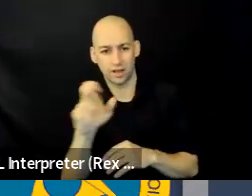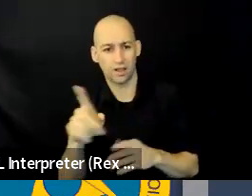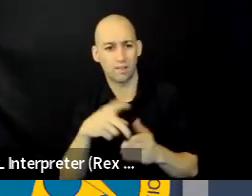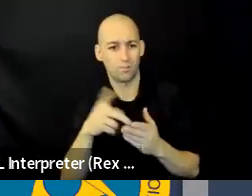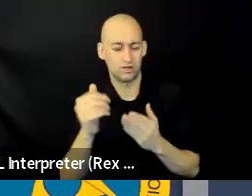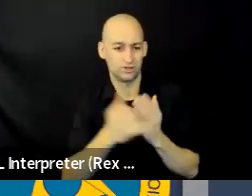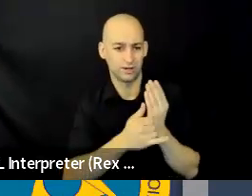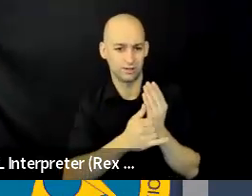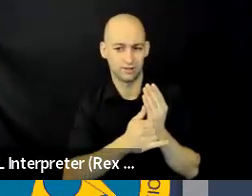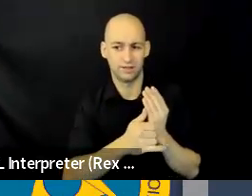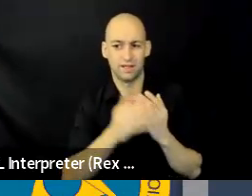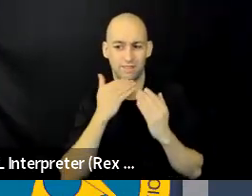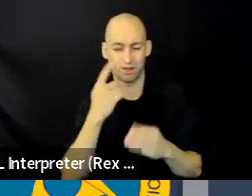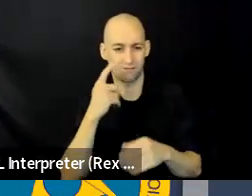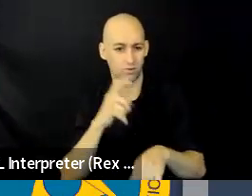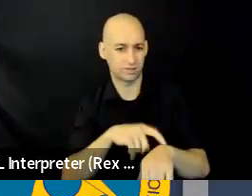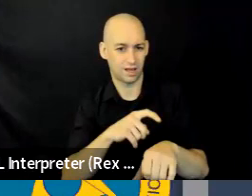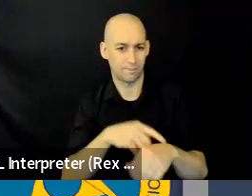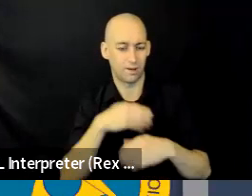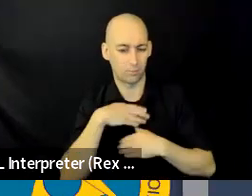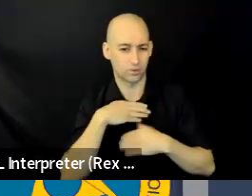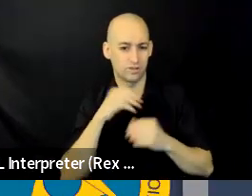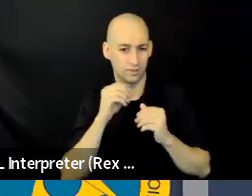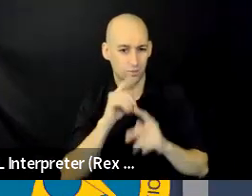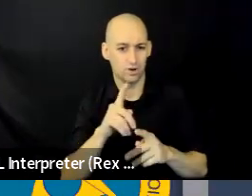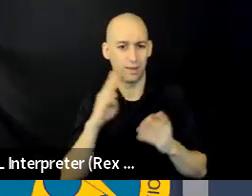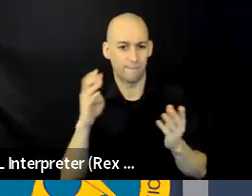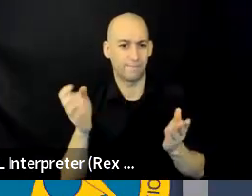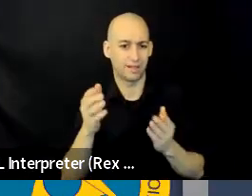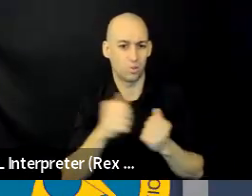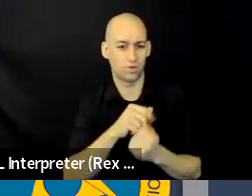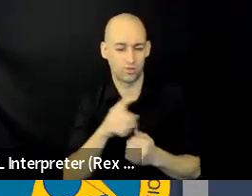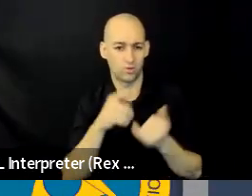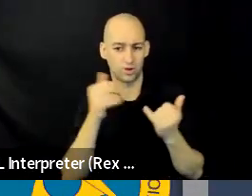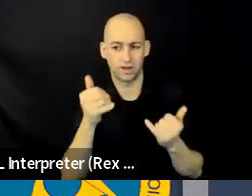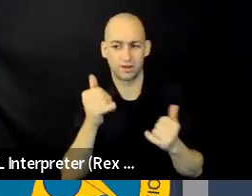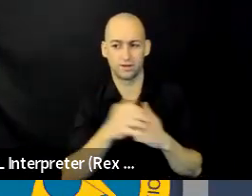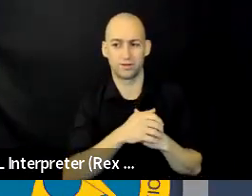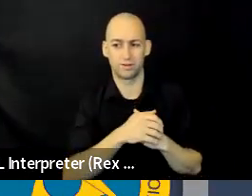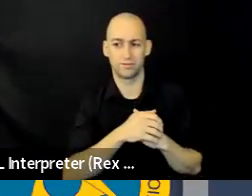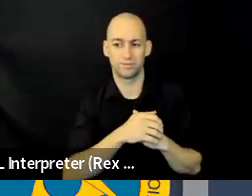your time. Really appreciate the opportunity to be here with you today. Thank you, Supervisor.